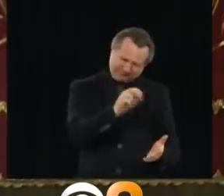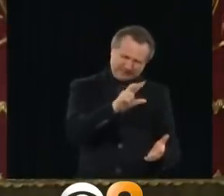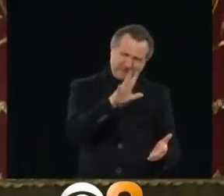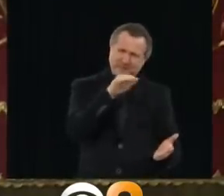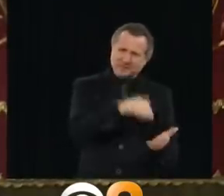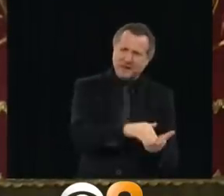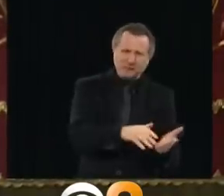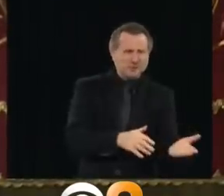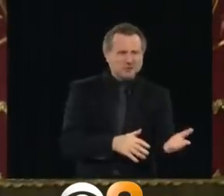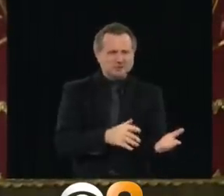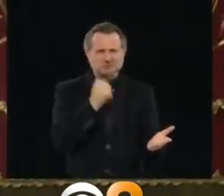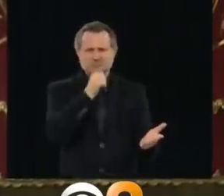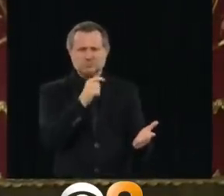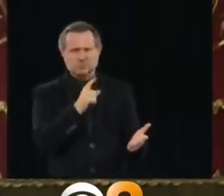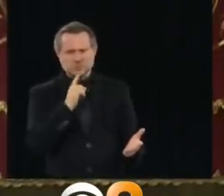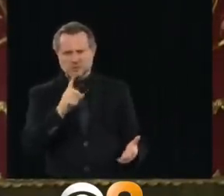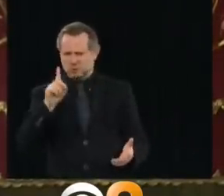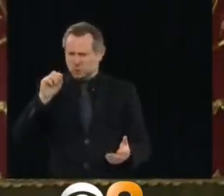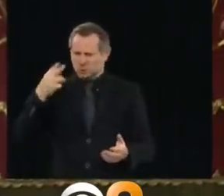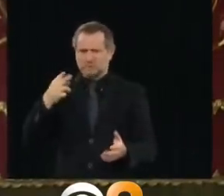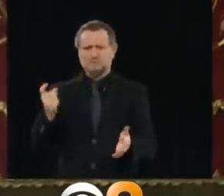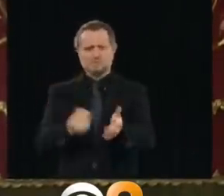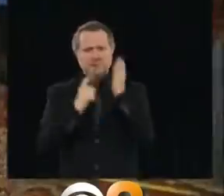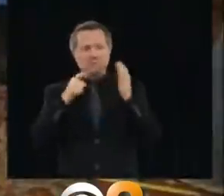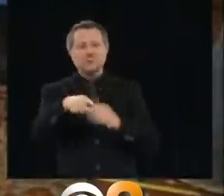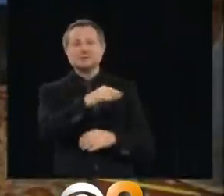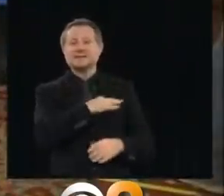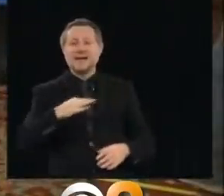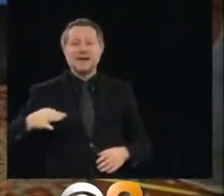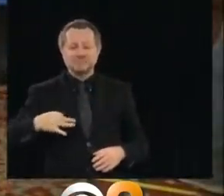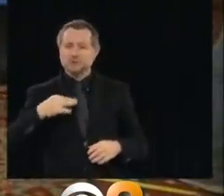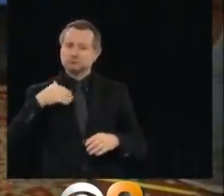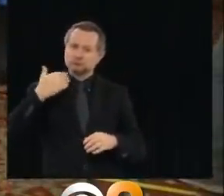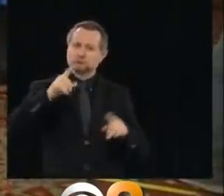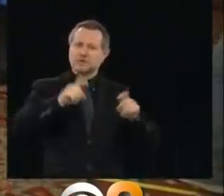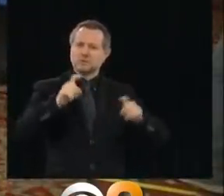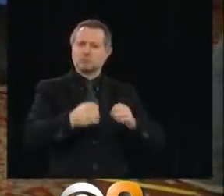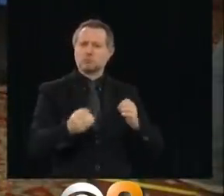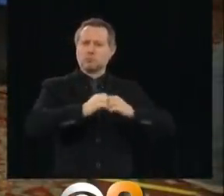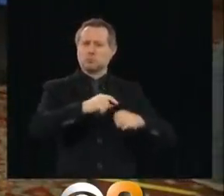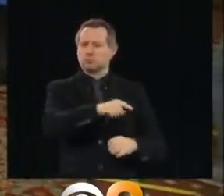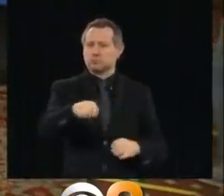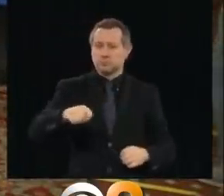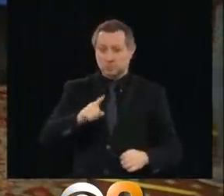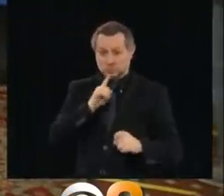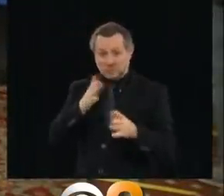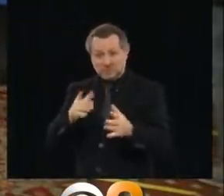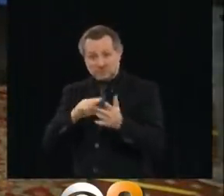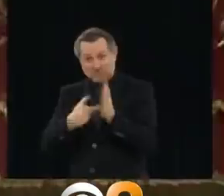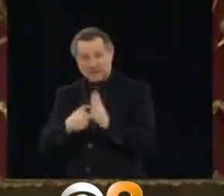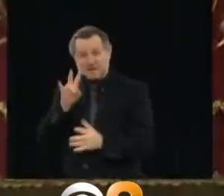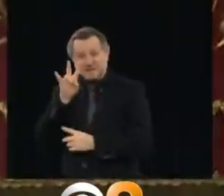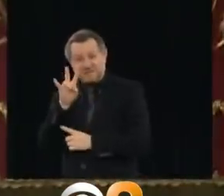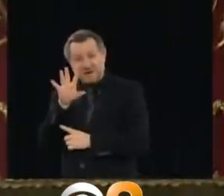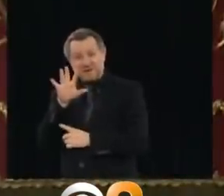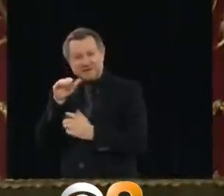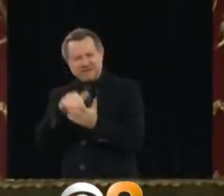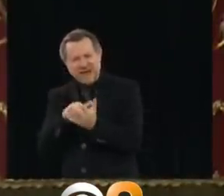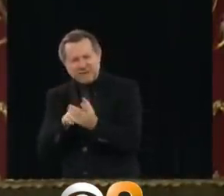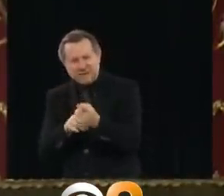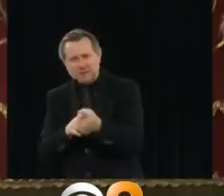DOH mandate of making sure that their staff is tested. So the state can do as many as 75,000 tests? That's through the commercial labs that you ship out of